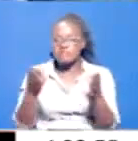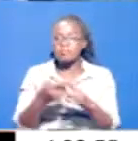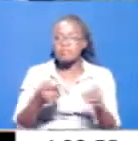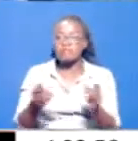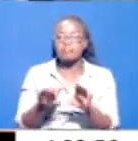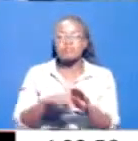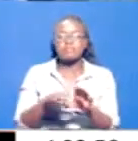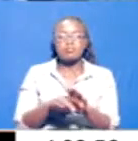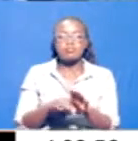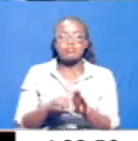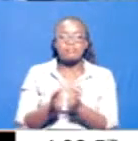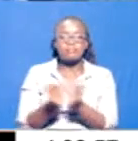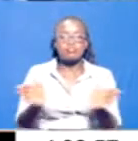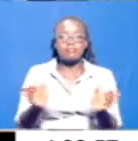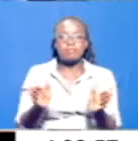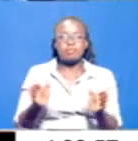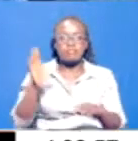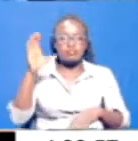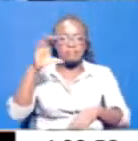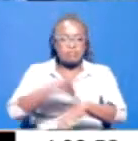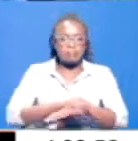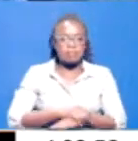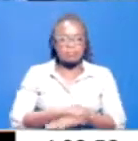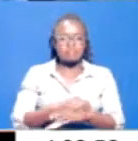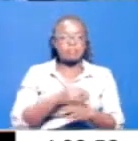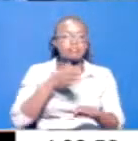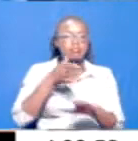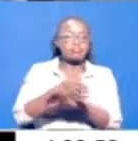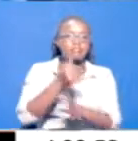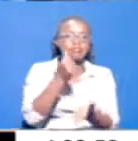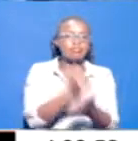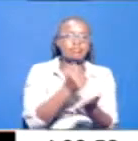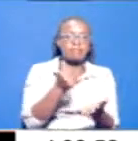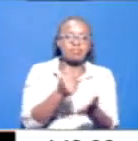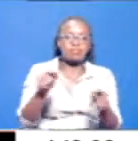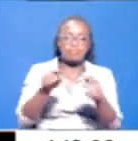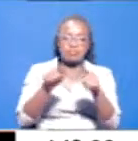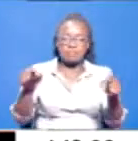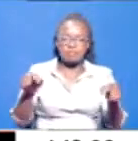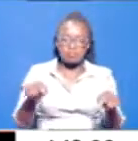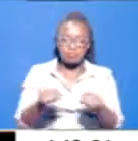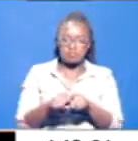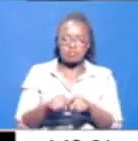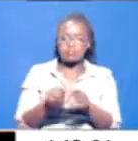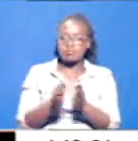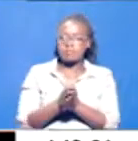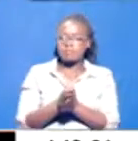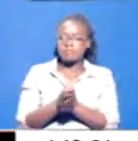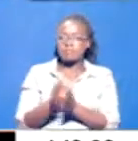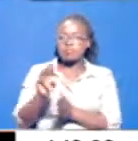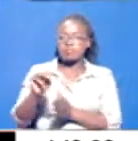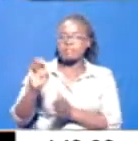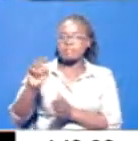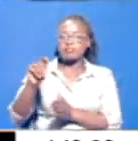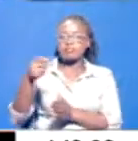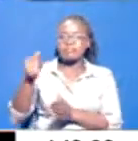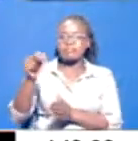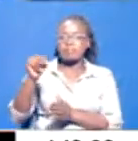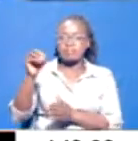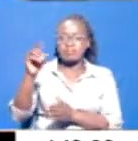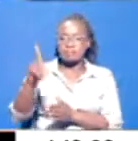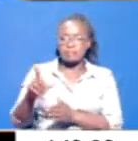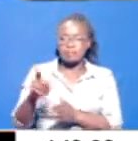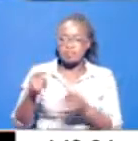raided the breweries and recovered fake stickers, packaging materials and the methanol packed in jerrycans. Tulipashwa habari